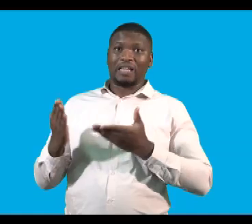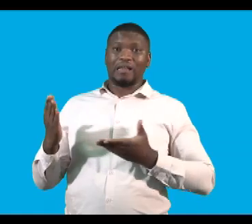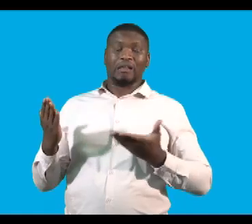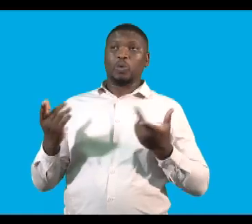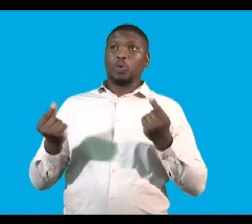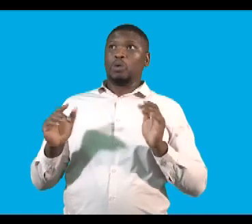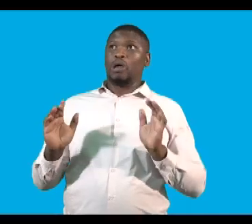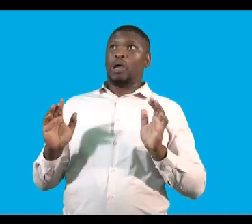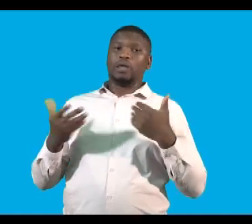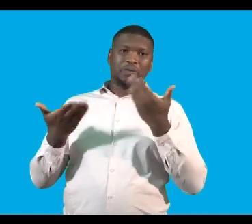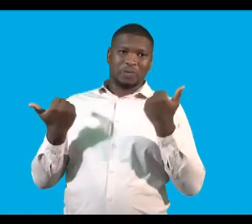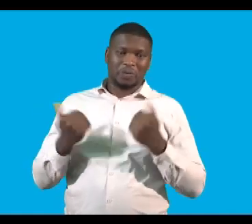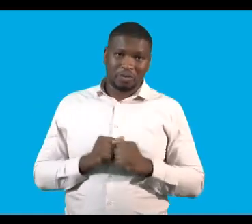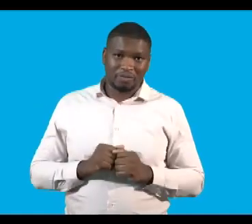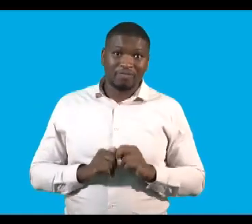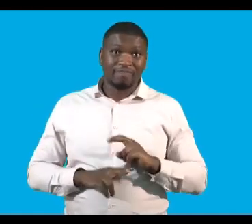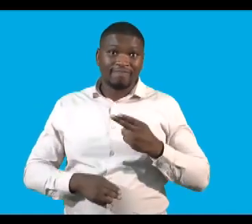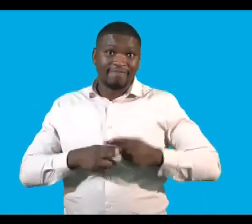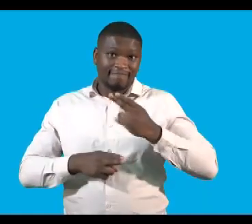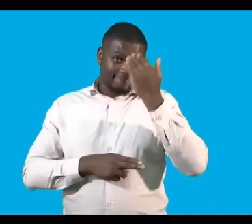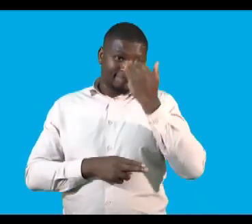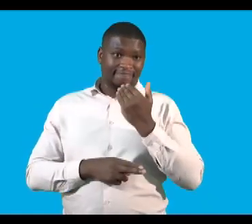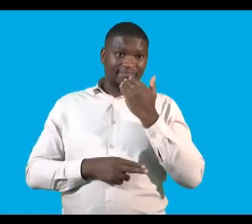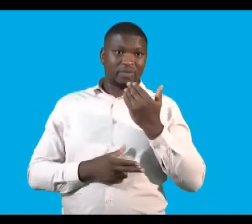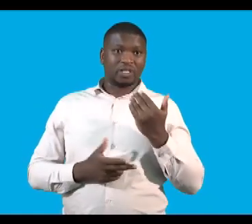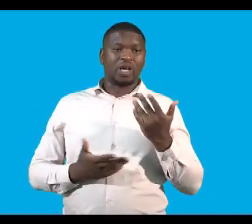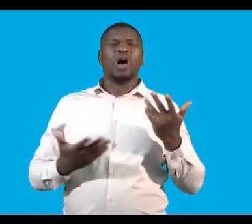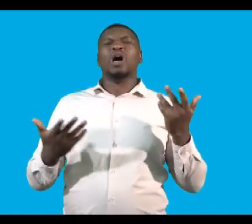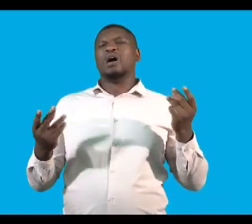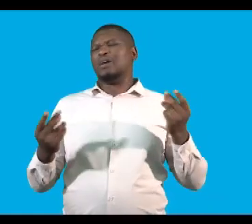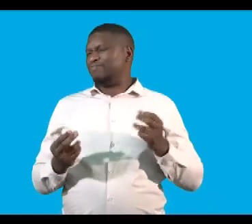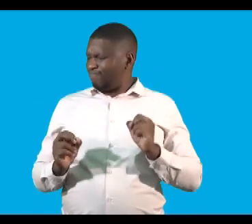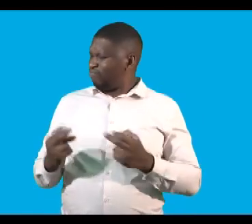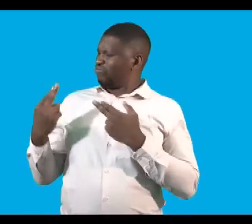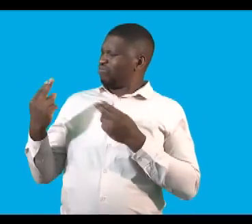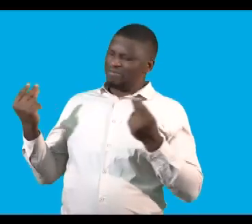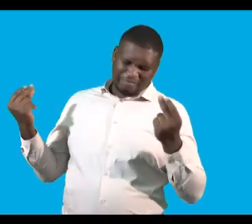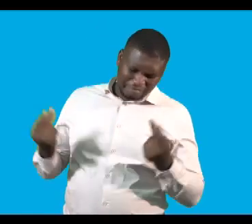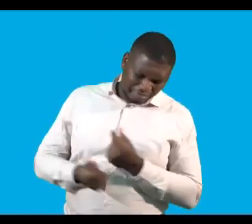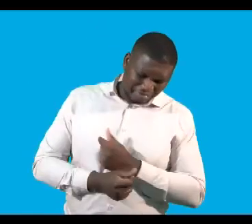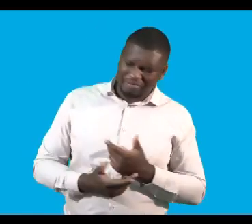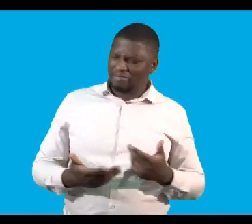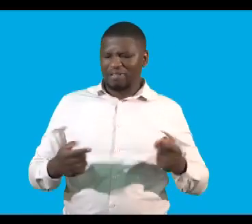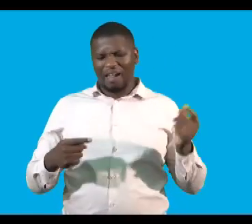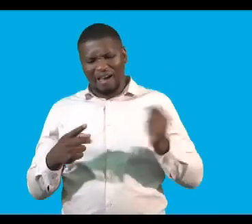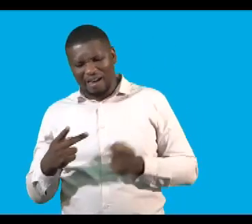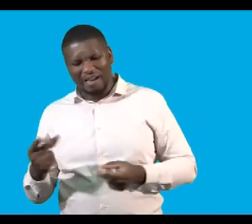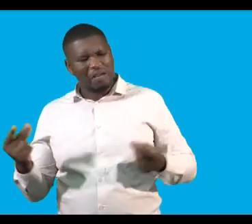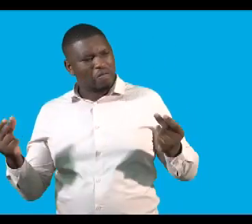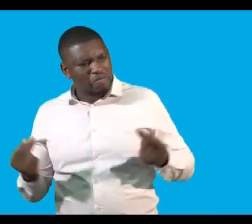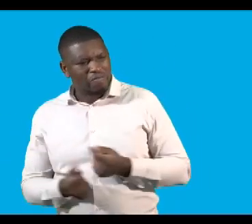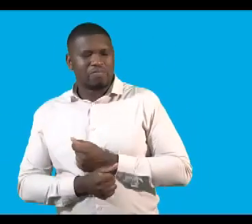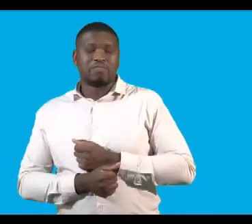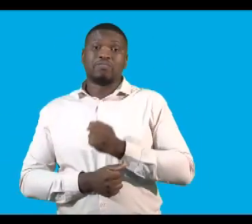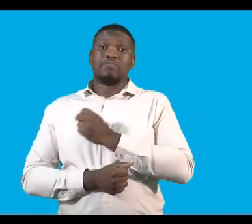Brown doesn't know what to do. In the final frame, "Oh, what regrets, what remorse, what